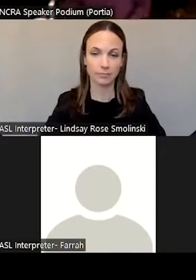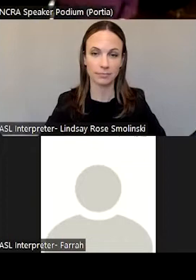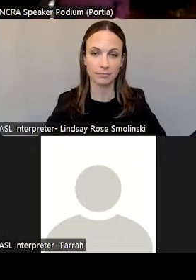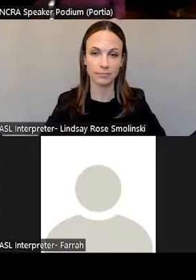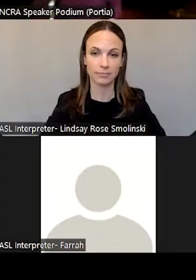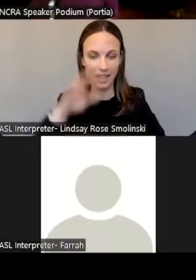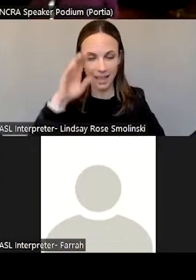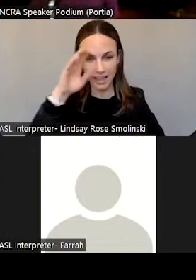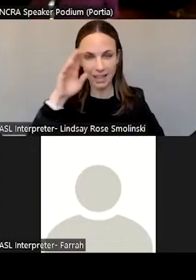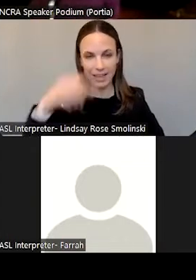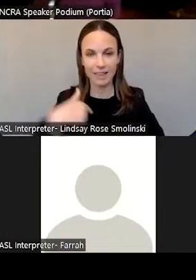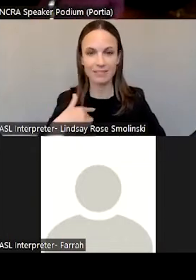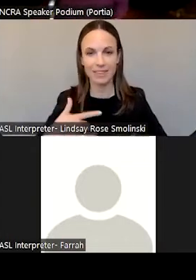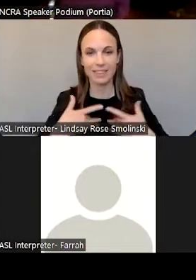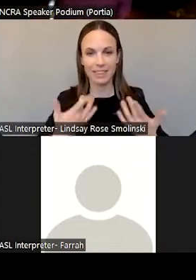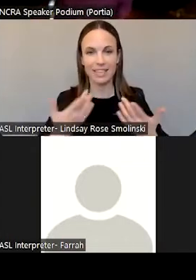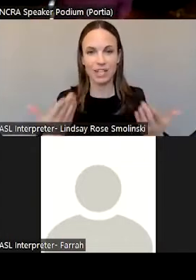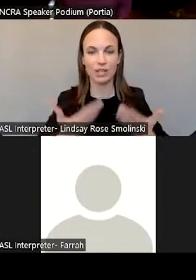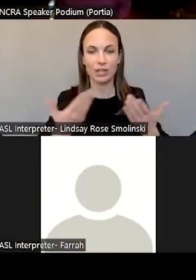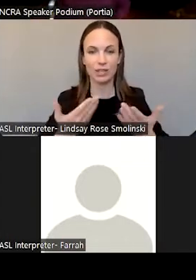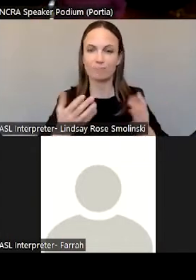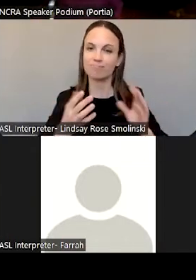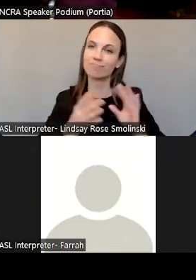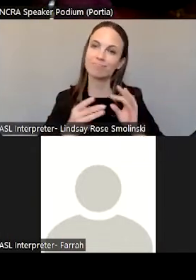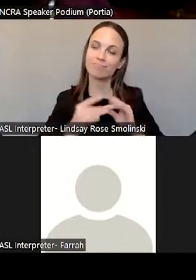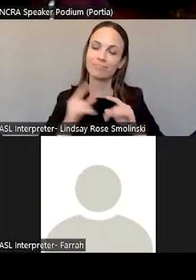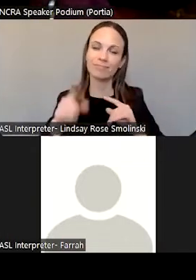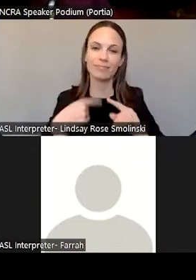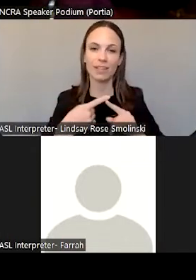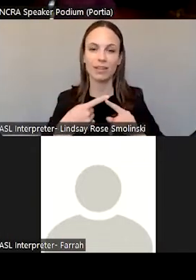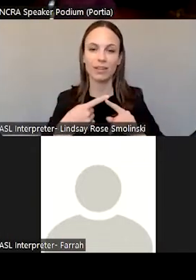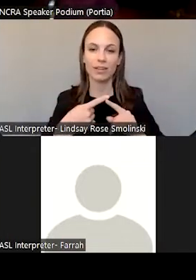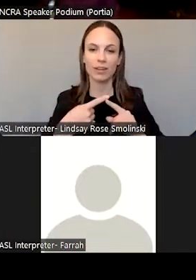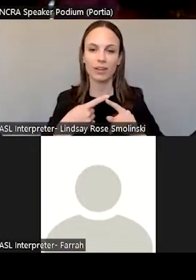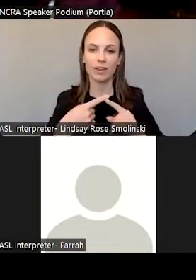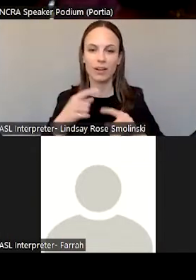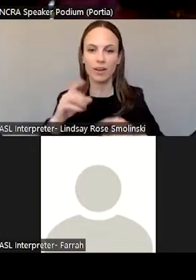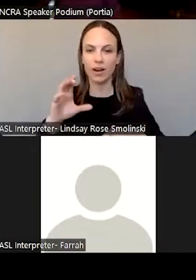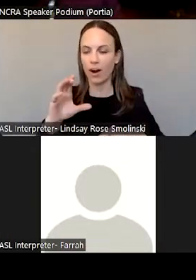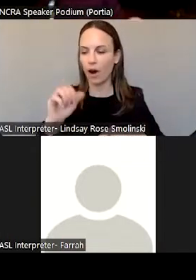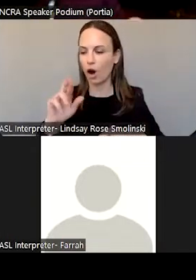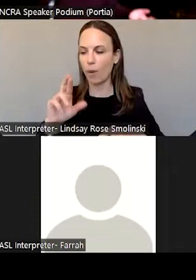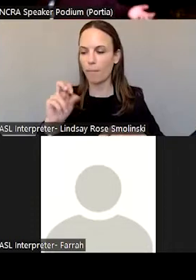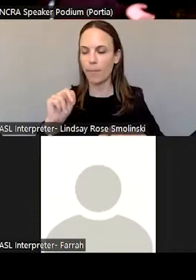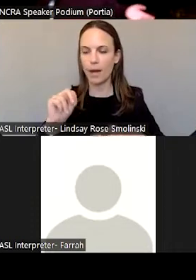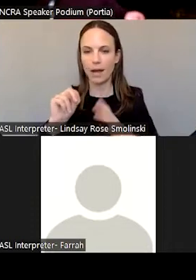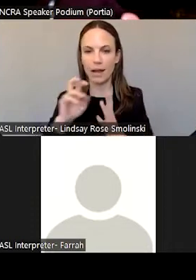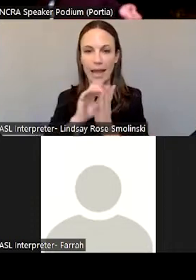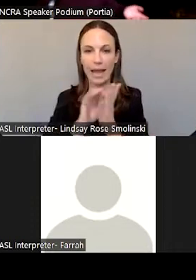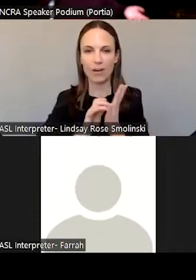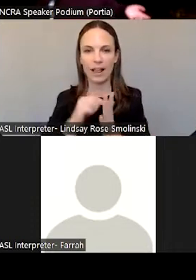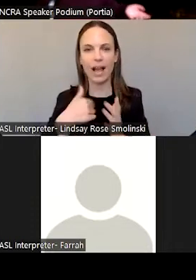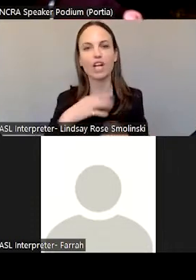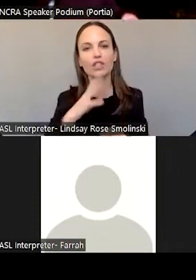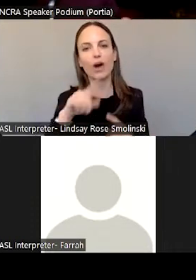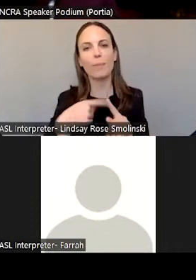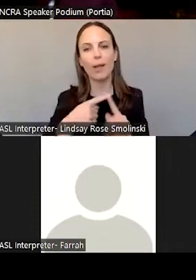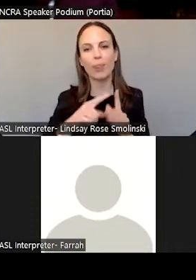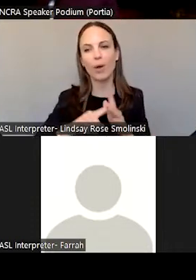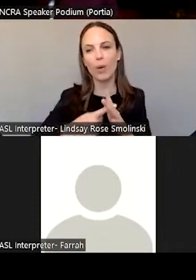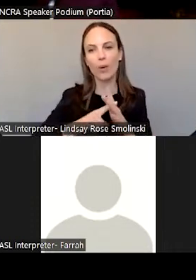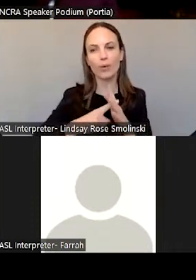Hey everybody, I'm so delighted to be here to talk to you about the carbon calculator. I get to talk a little bit about the origin